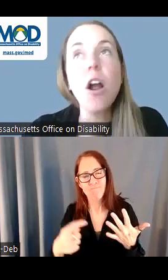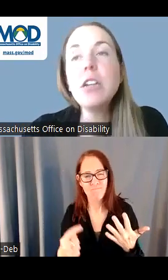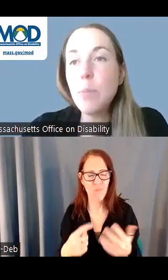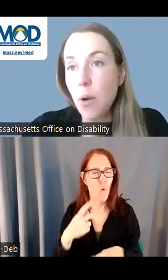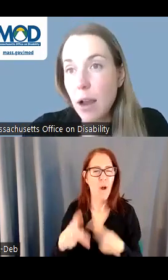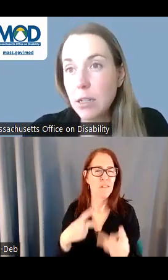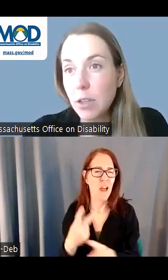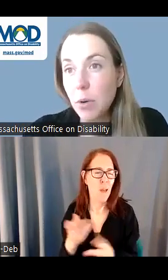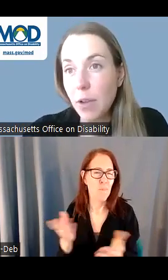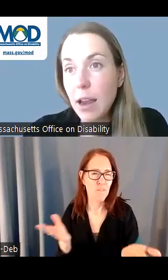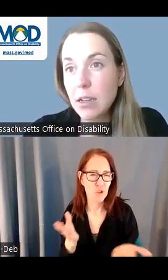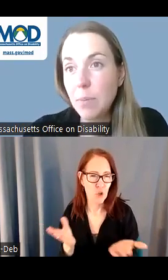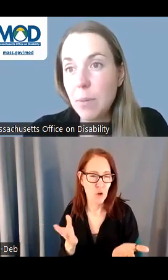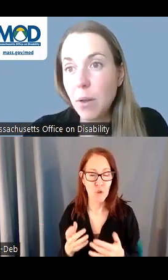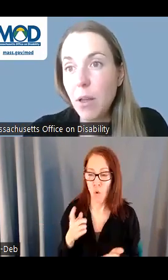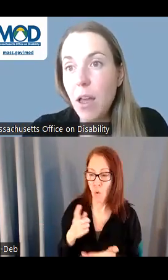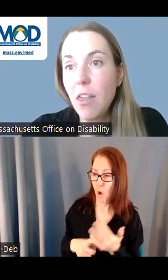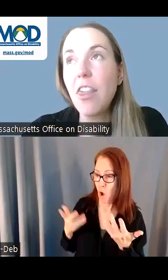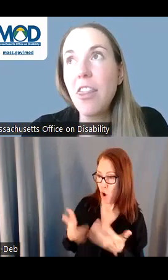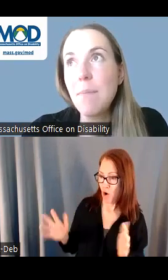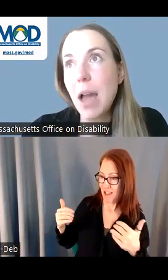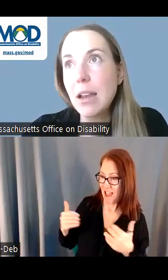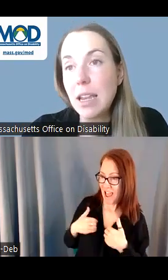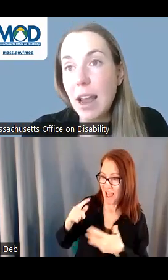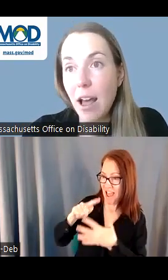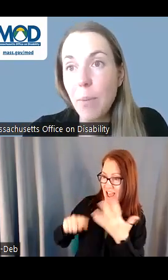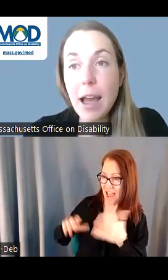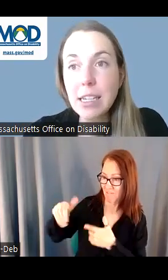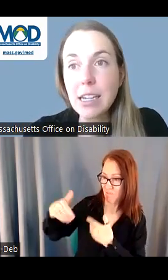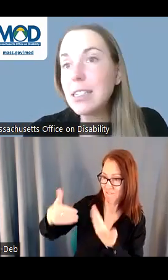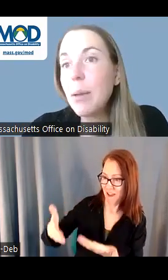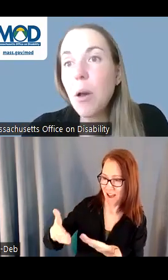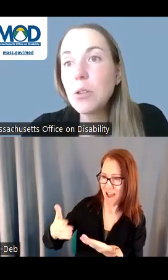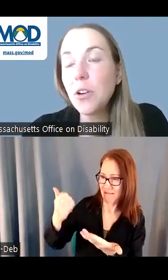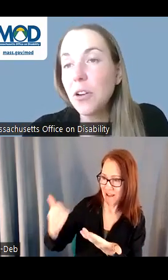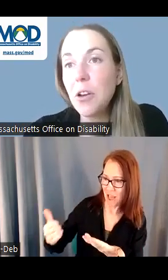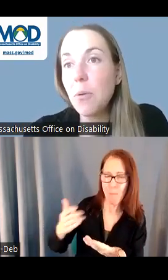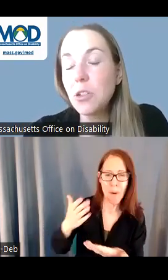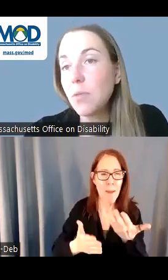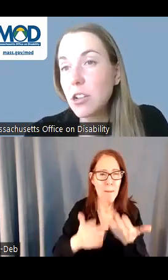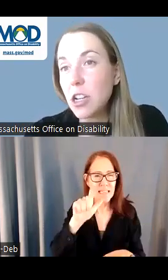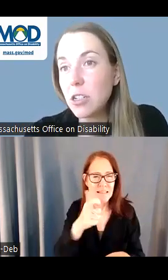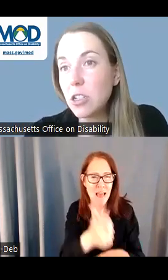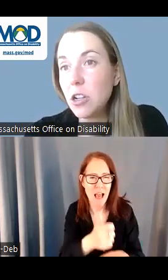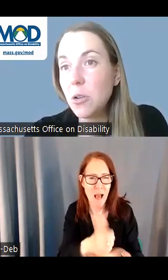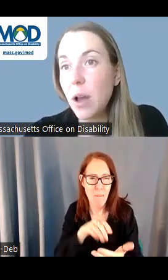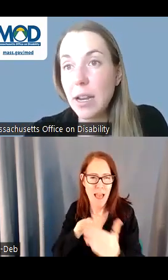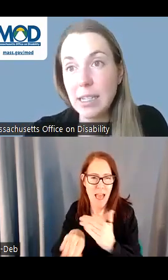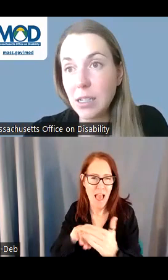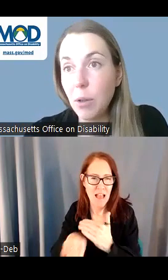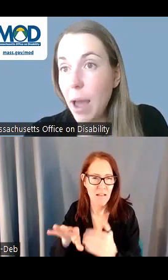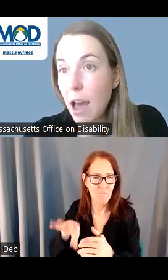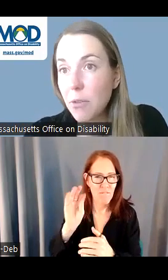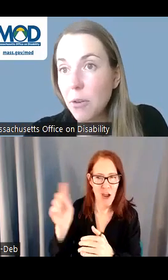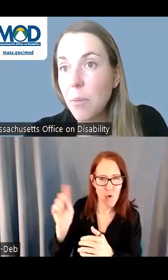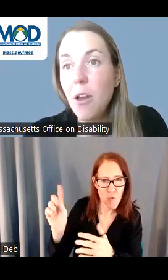are already proactively providing to people that they might need help accessing. Same goes for, directions to an